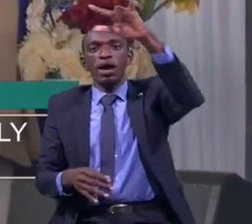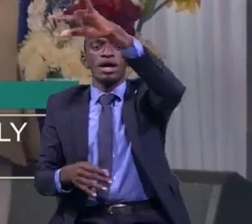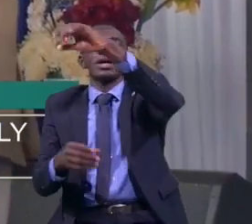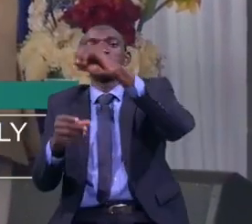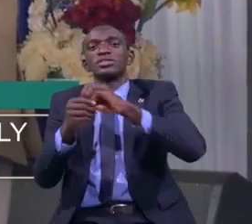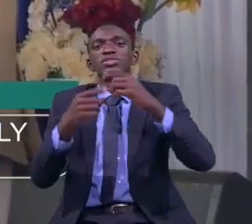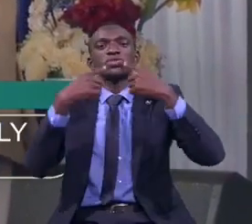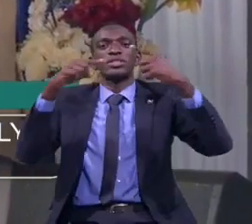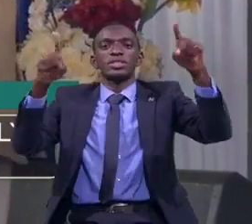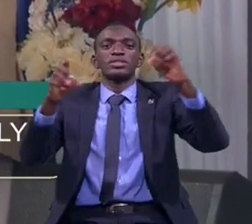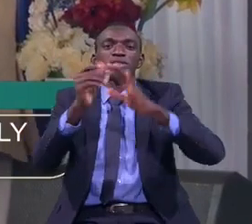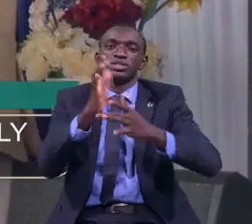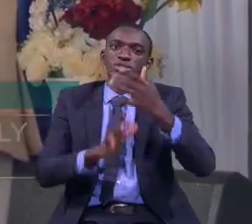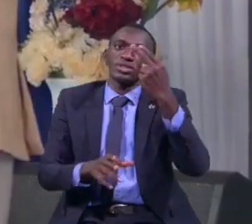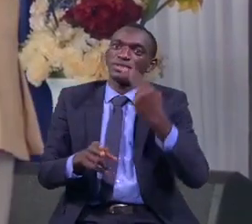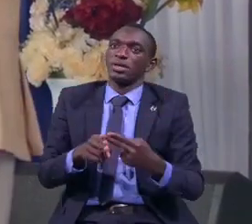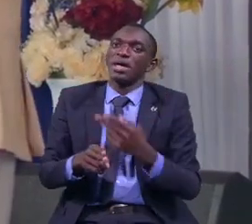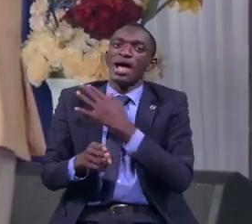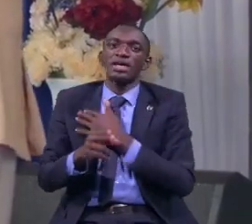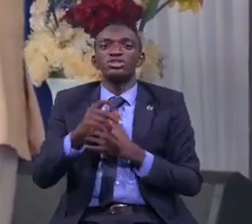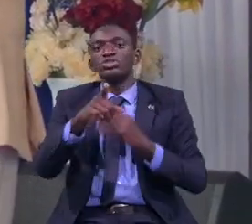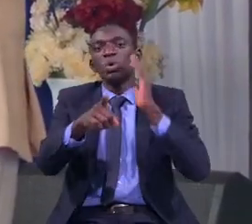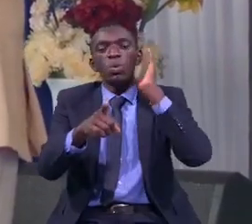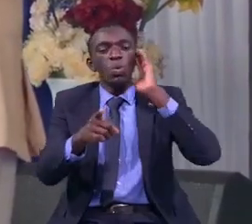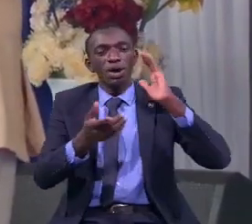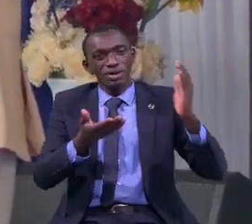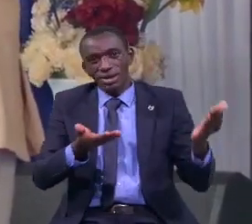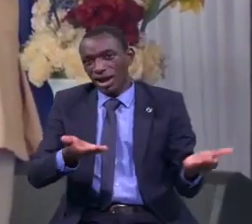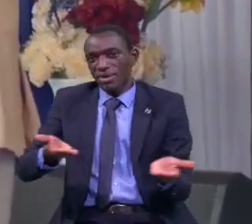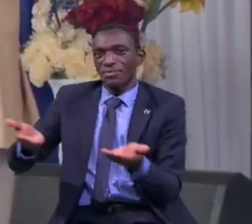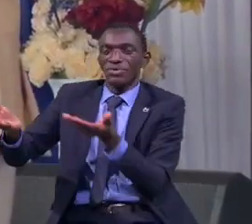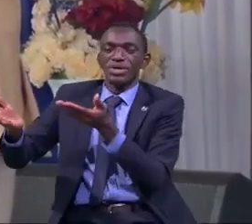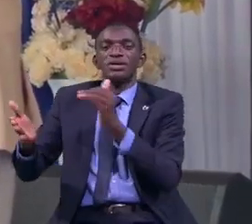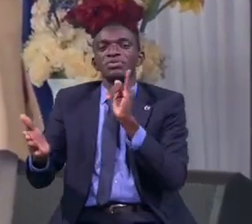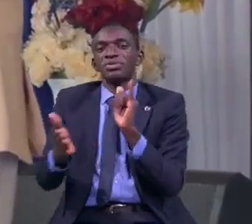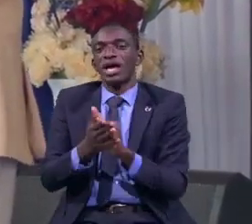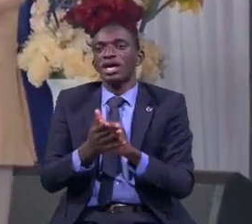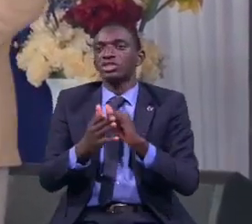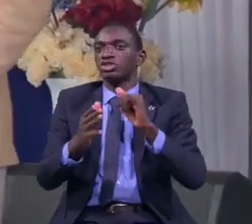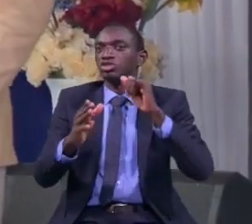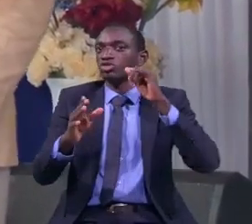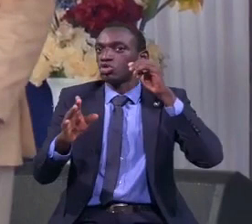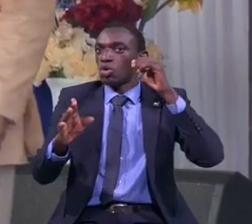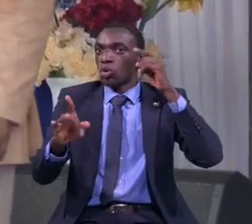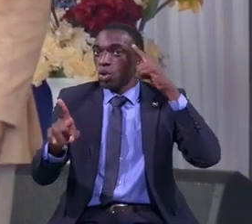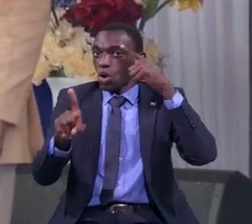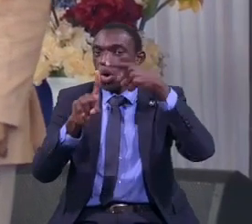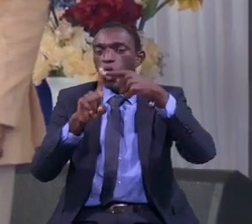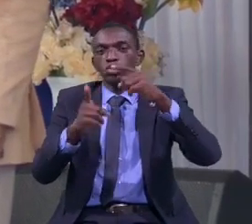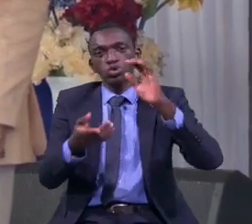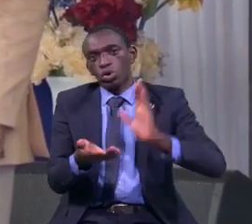And you will carry that goal, glory, into